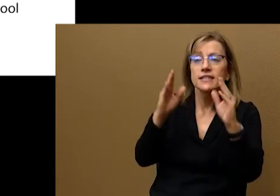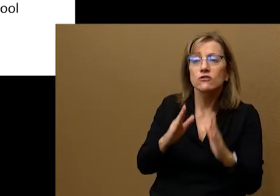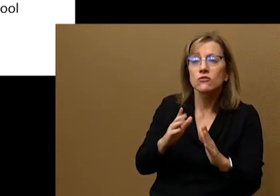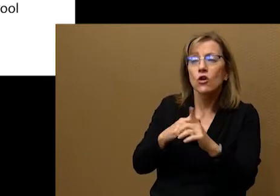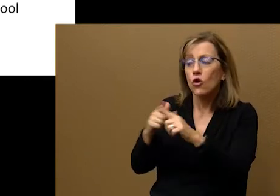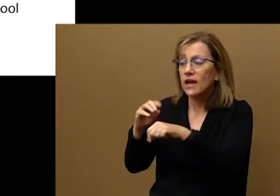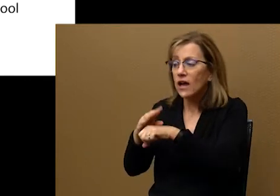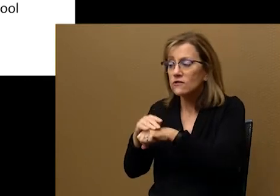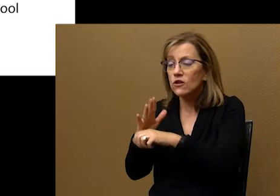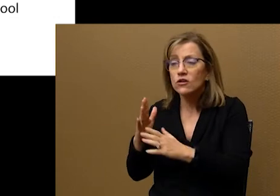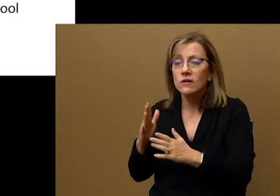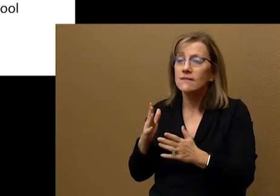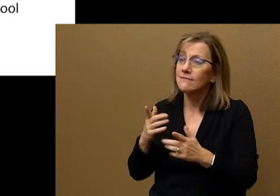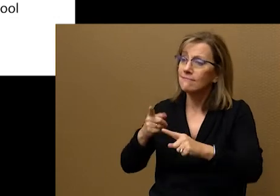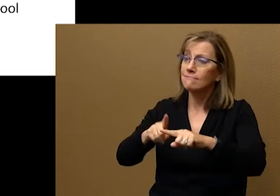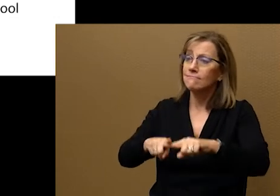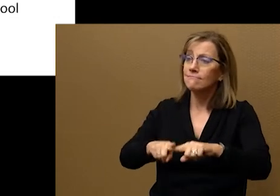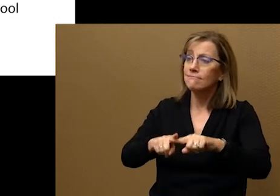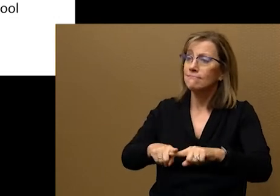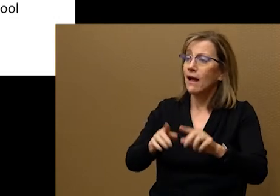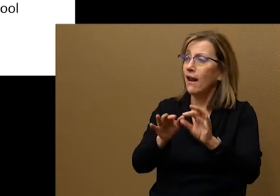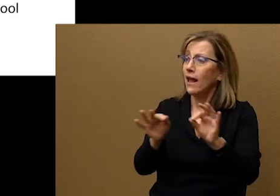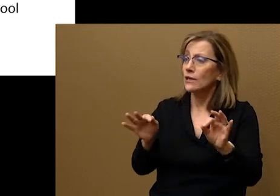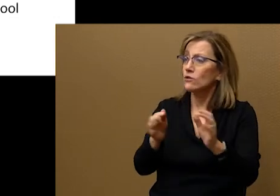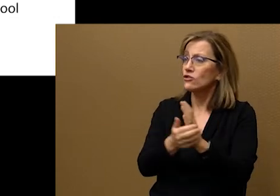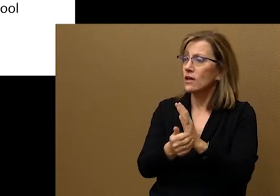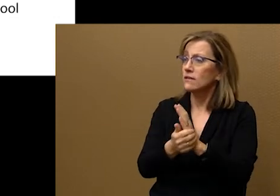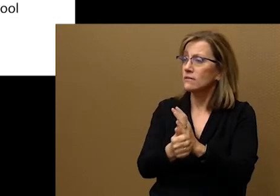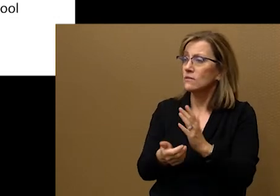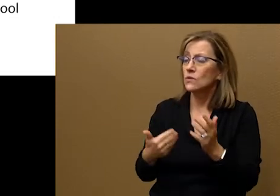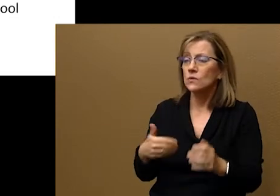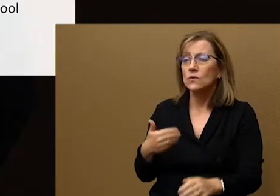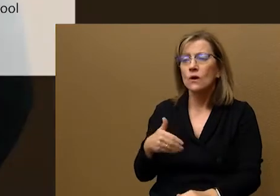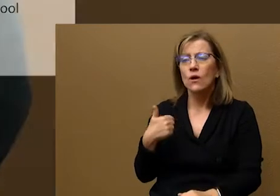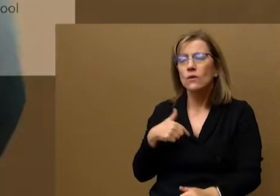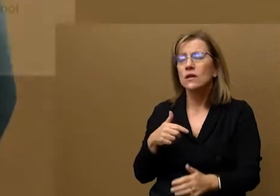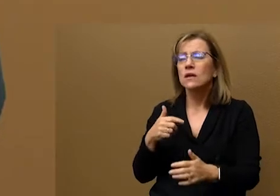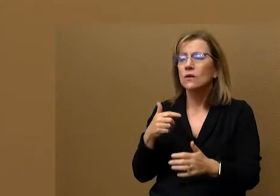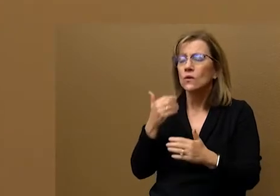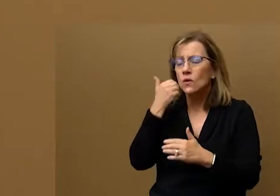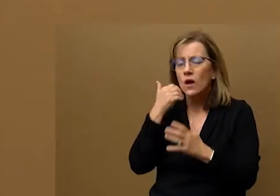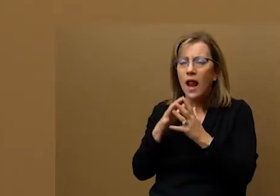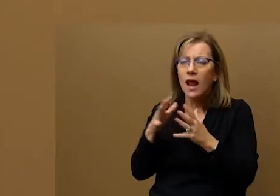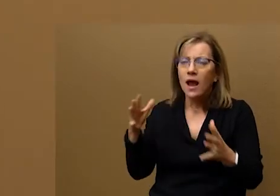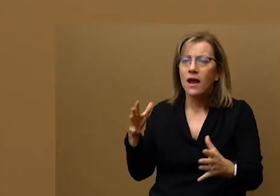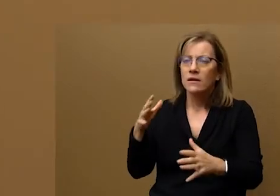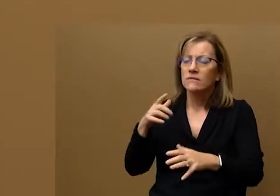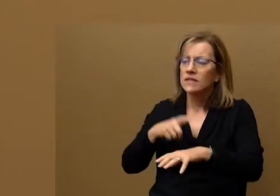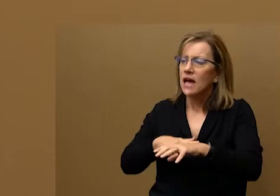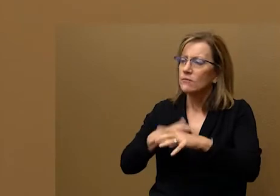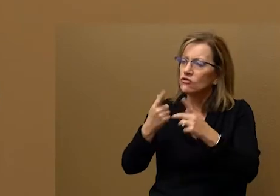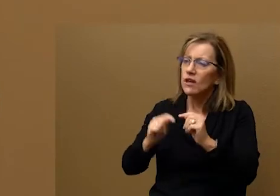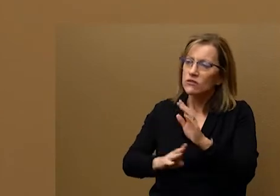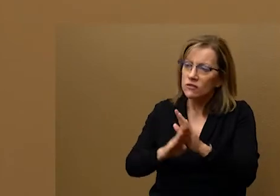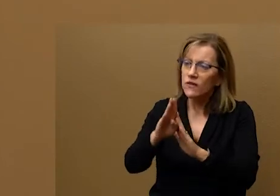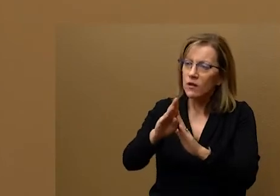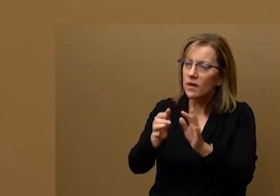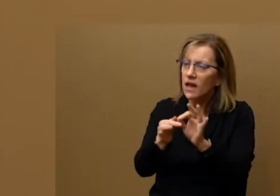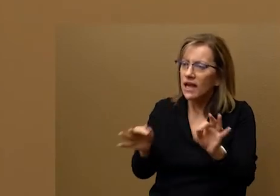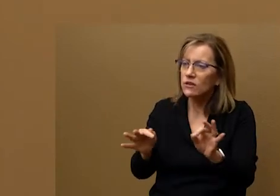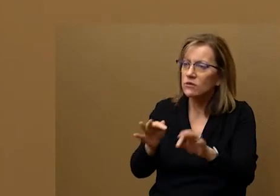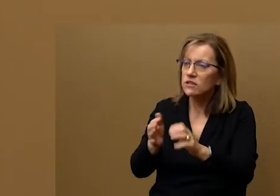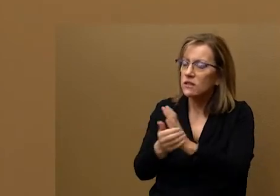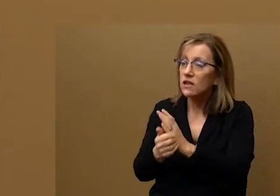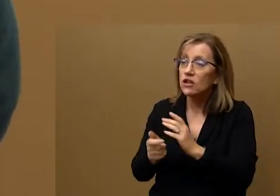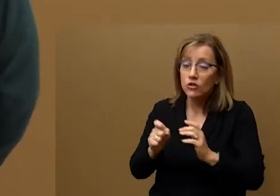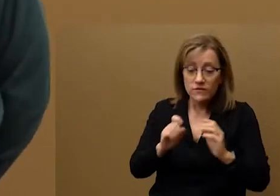as a counselor depends on language skills. We spend an enormous amount of time trying to develop language skills. You want to teach someone to